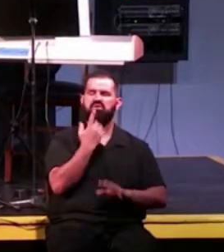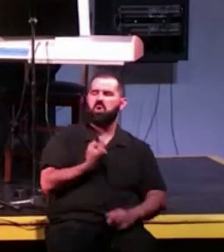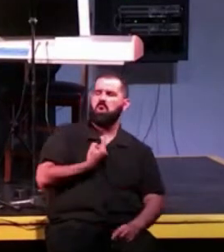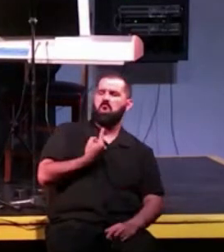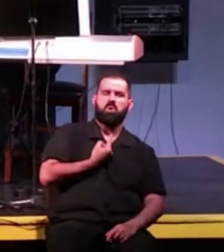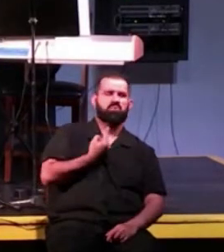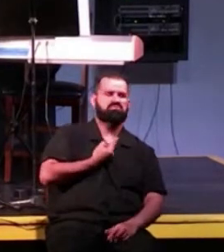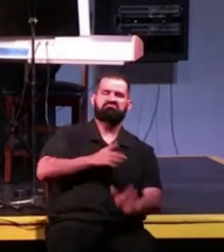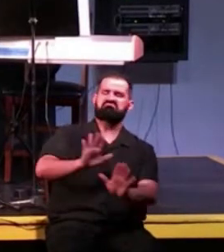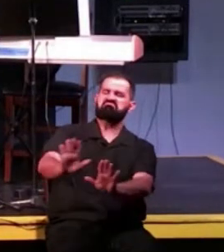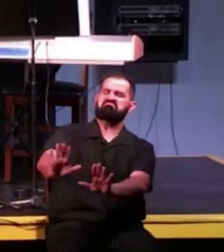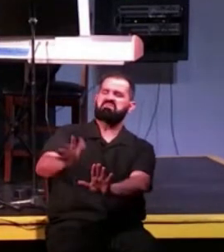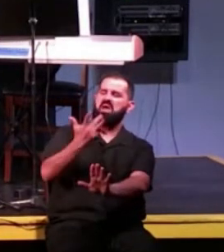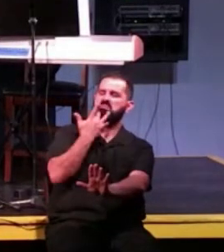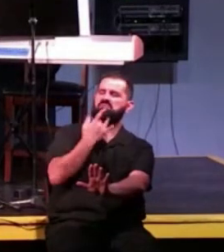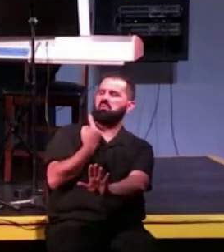others.